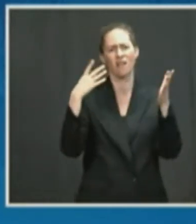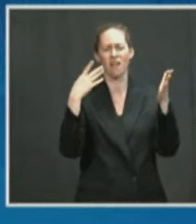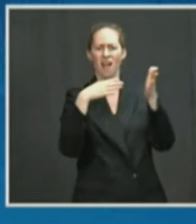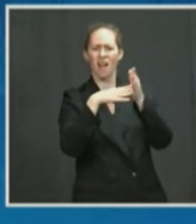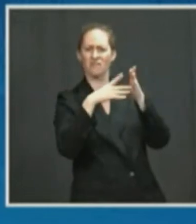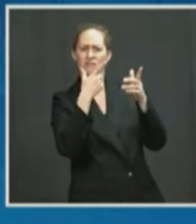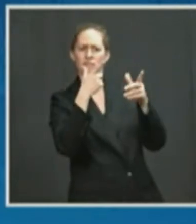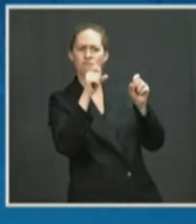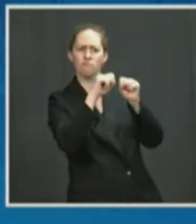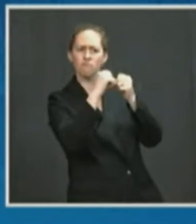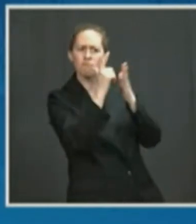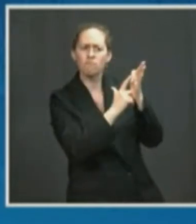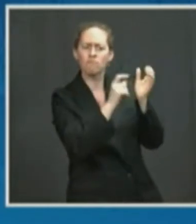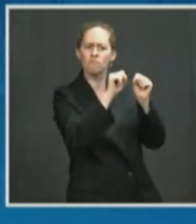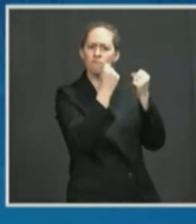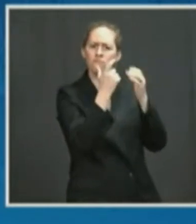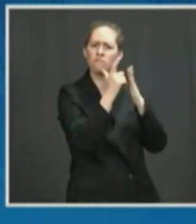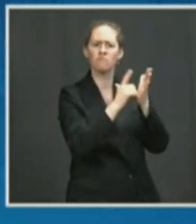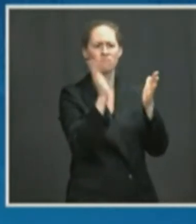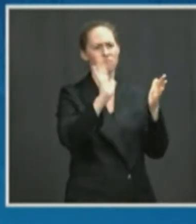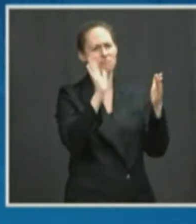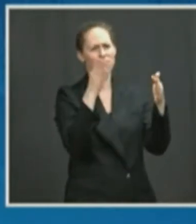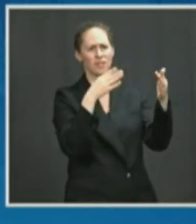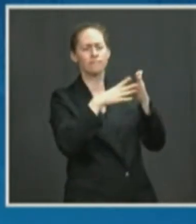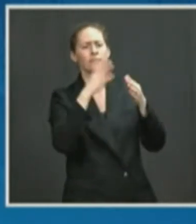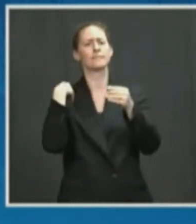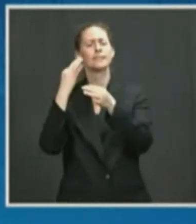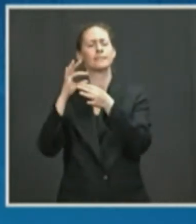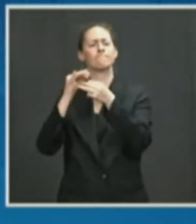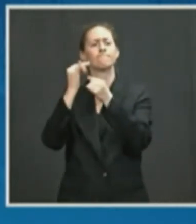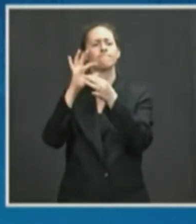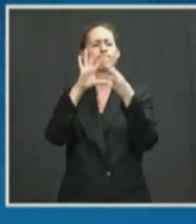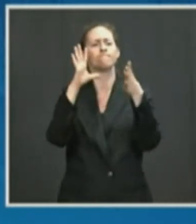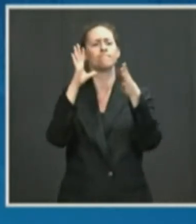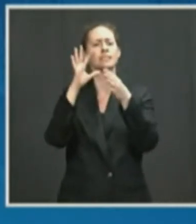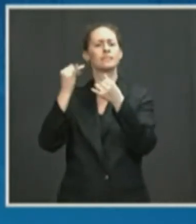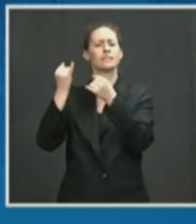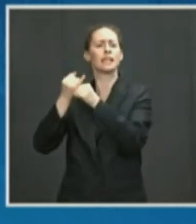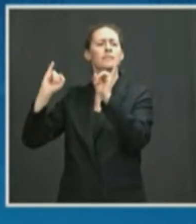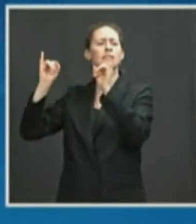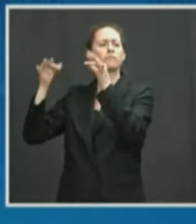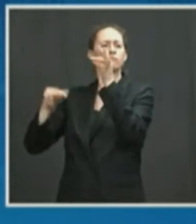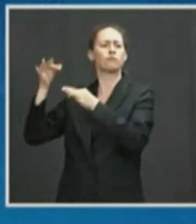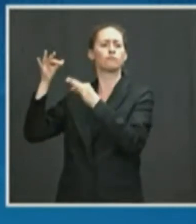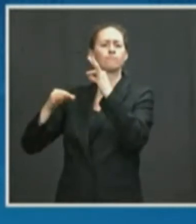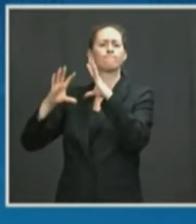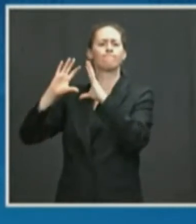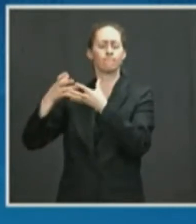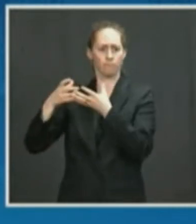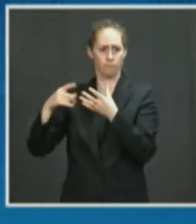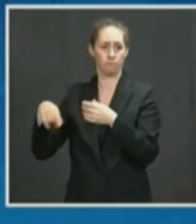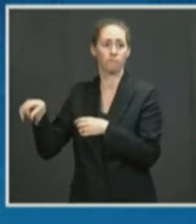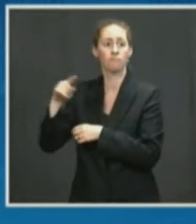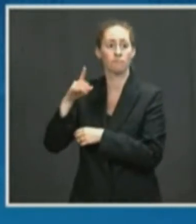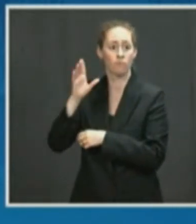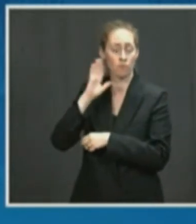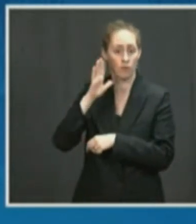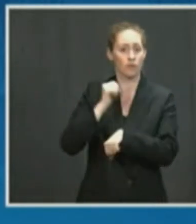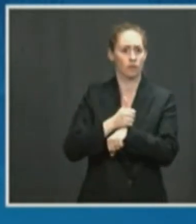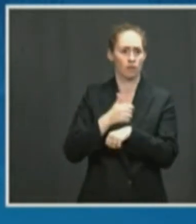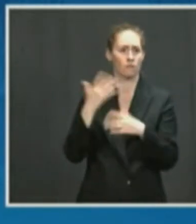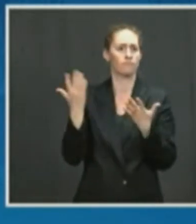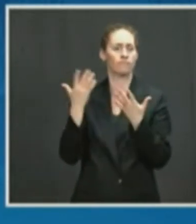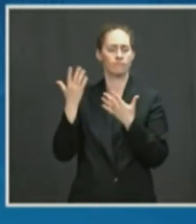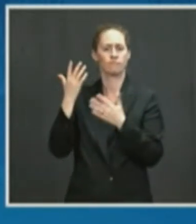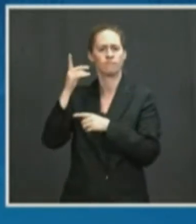independent judiciary. The United States will create an anti-corruption task force, the first of its kind.